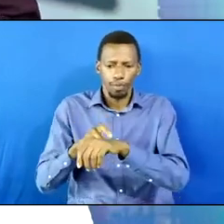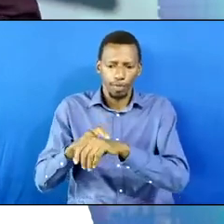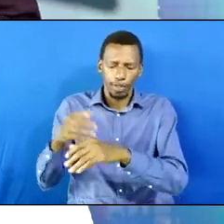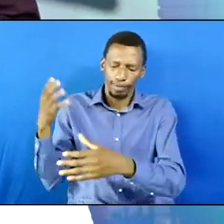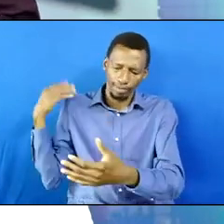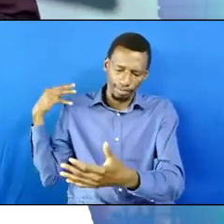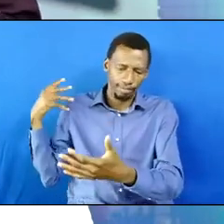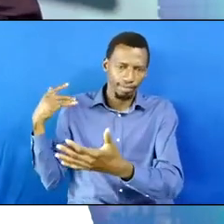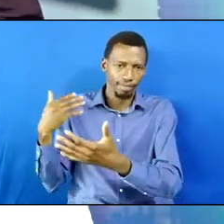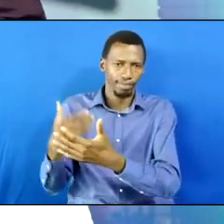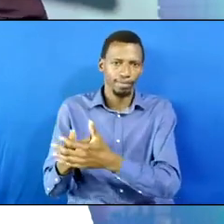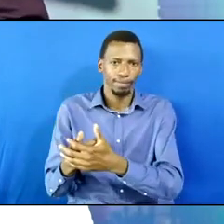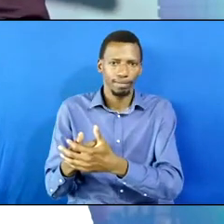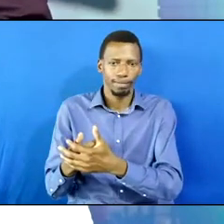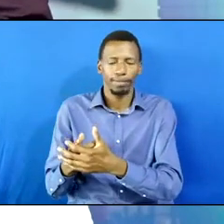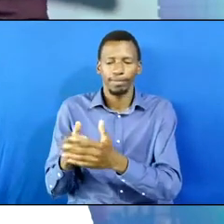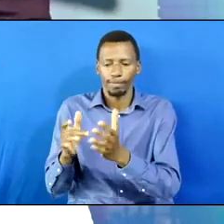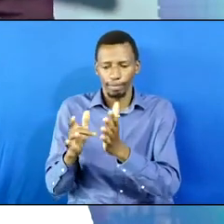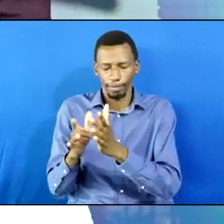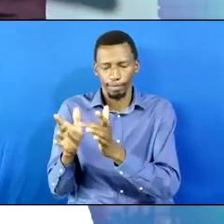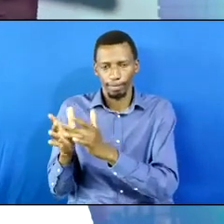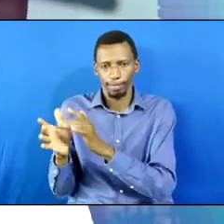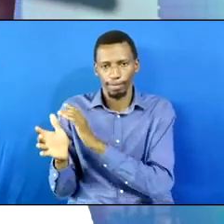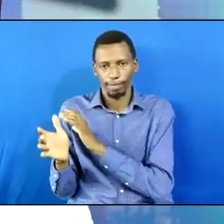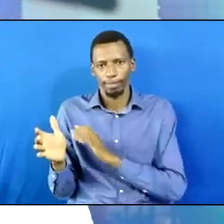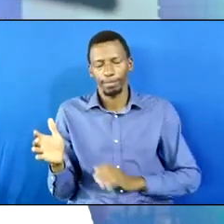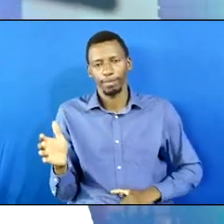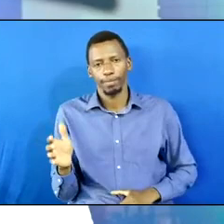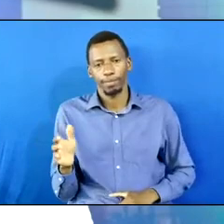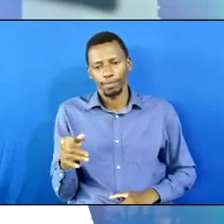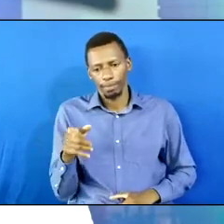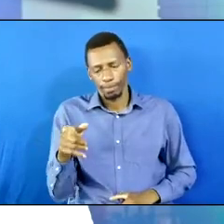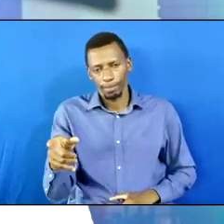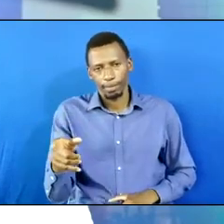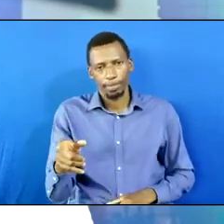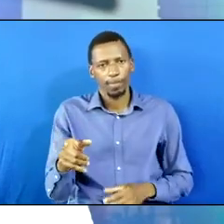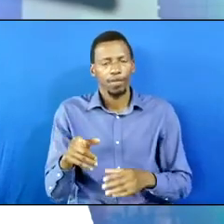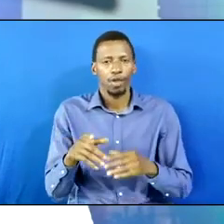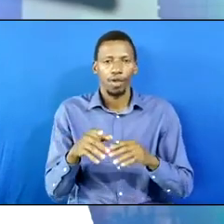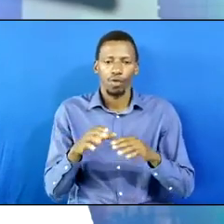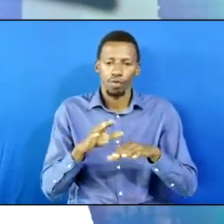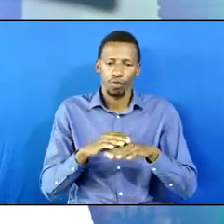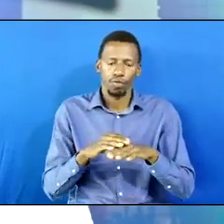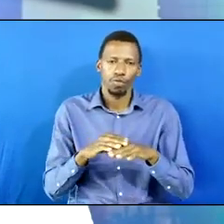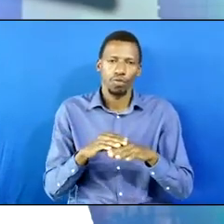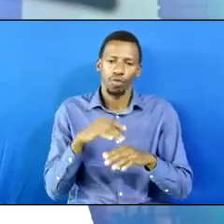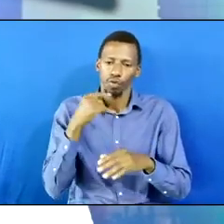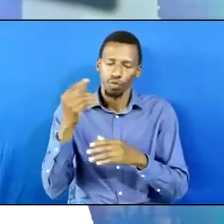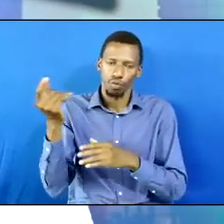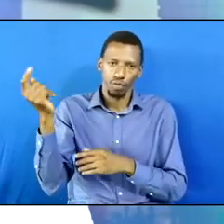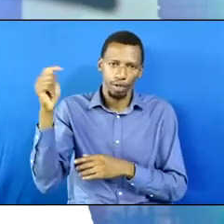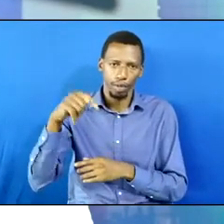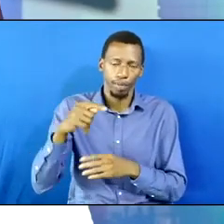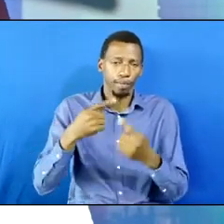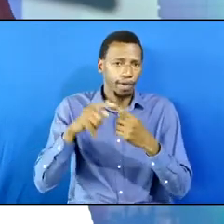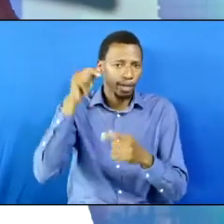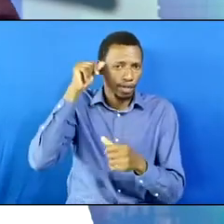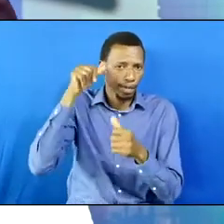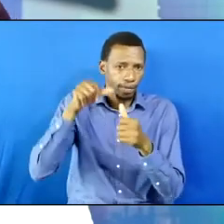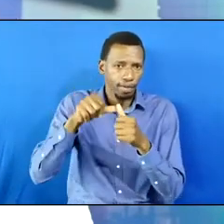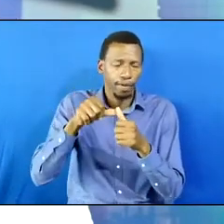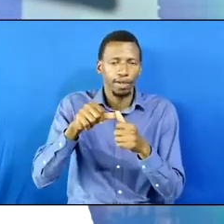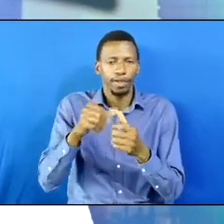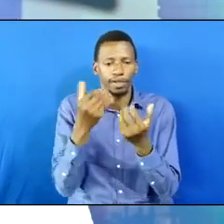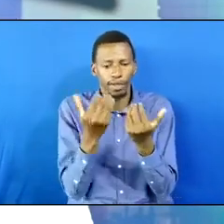immemorial, it's Jesus Christ. It was a symbolic of Jesus Christ who was to come. I remember that